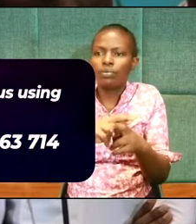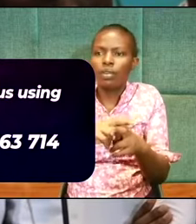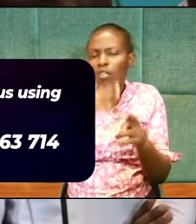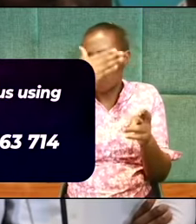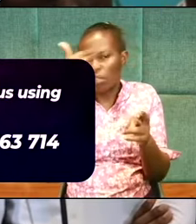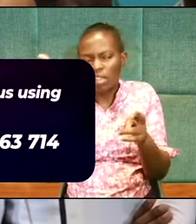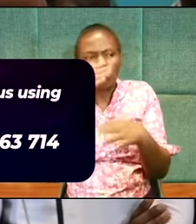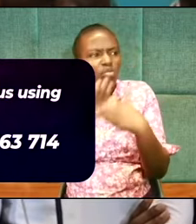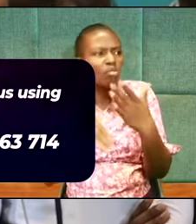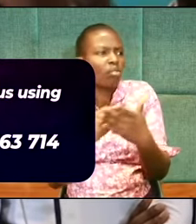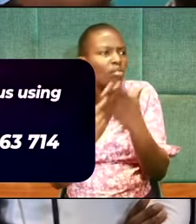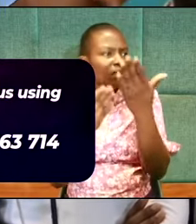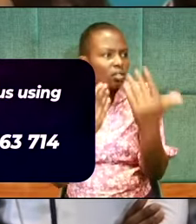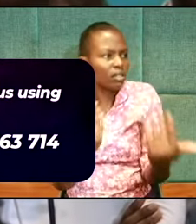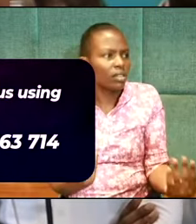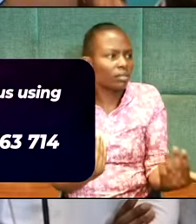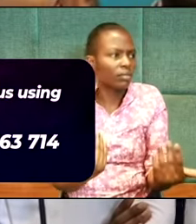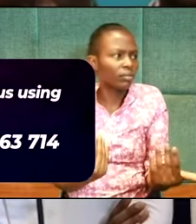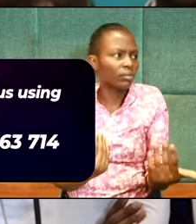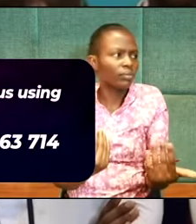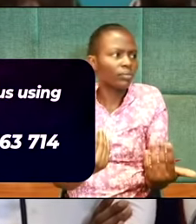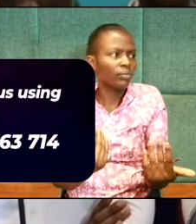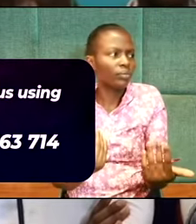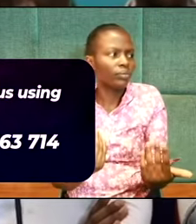cameras. Forget the cameras.